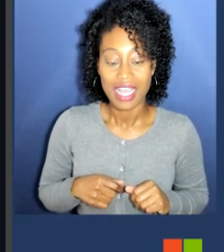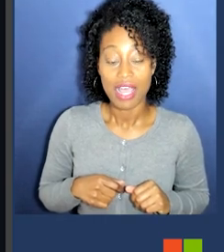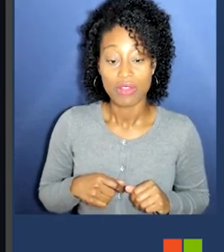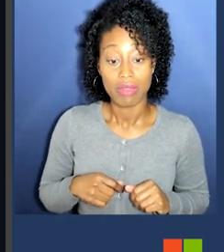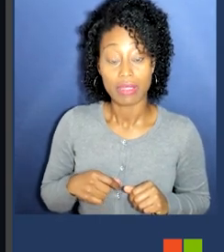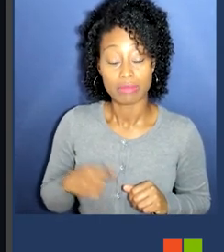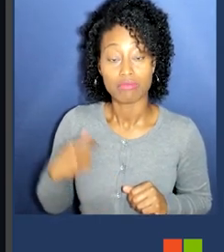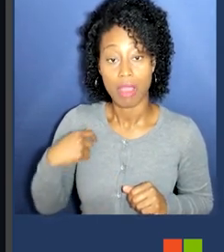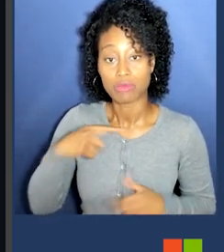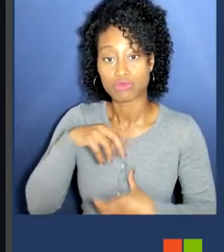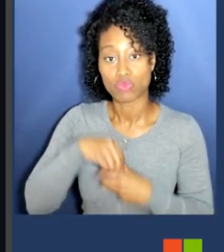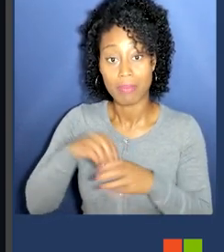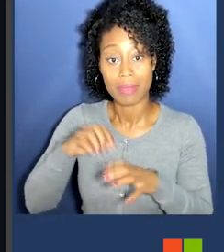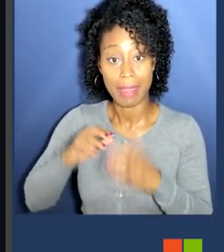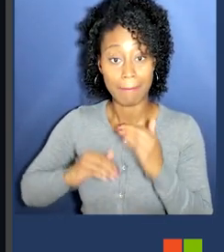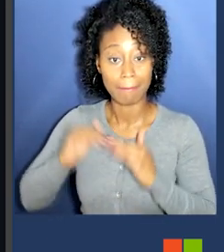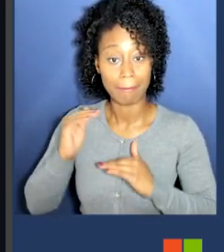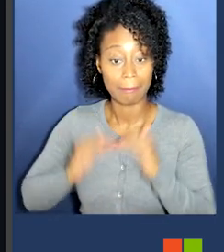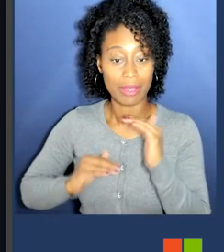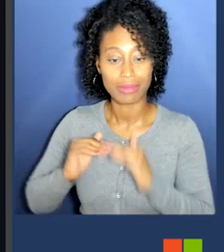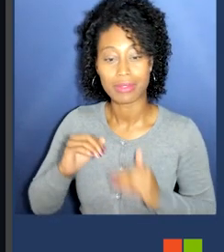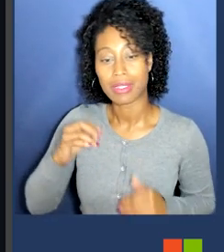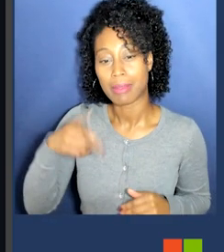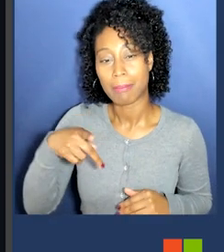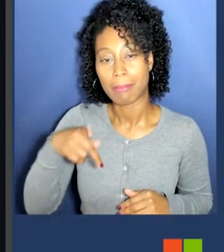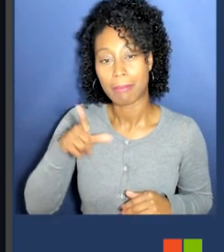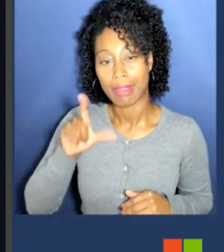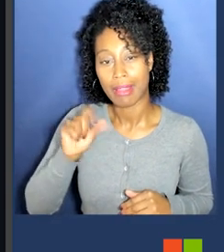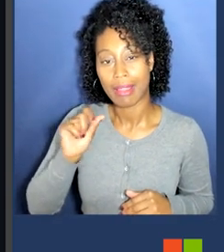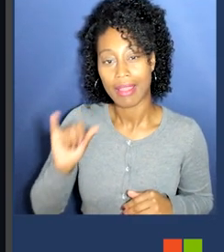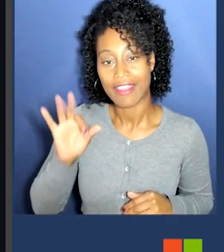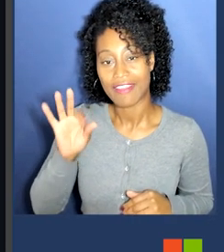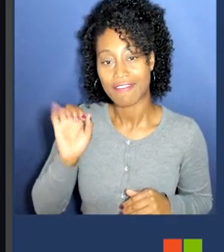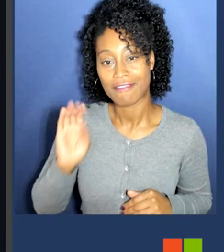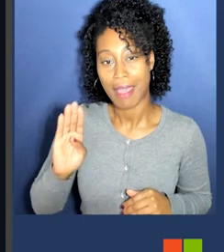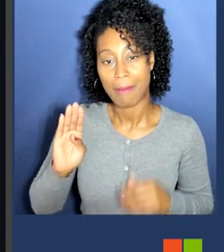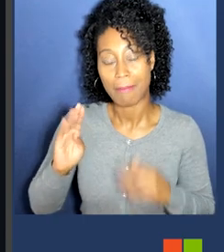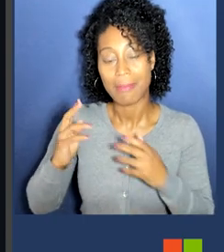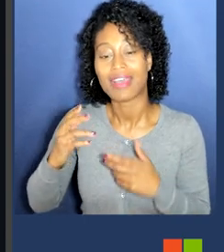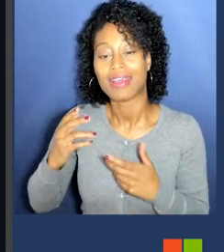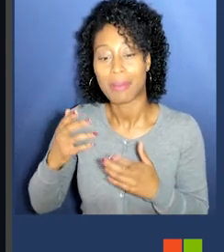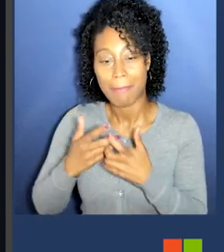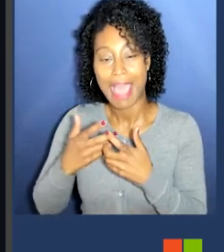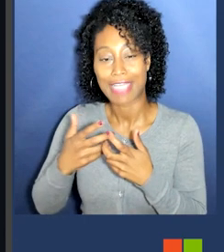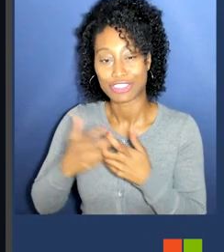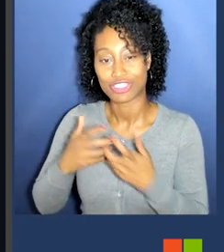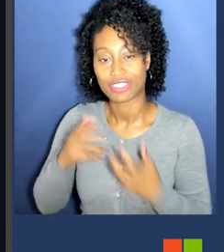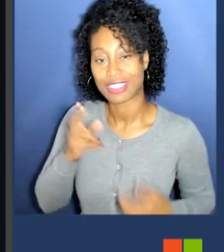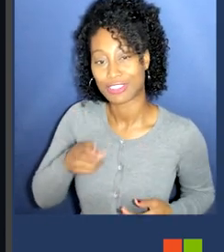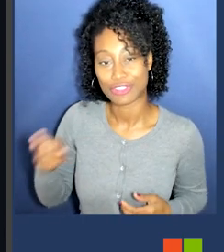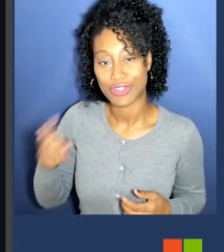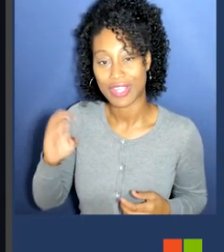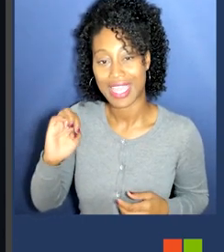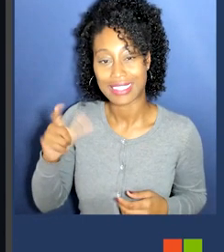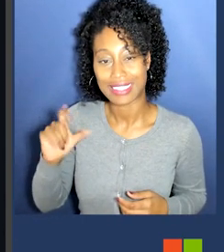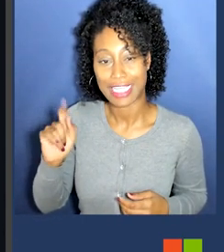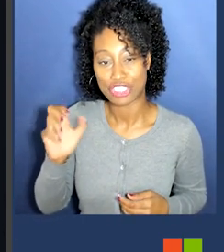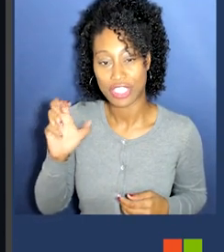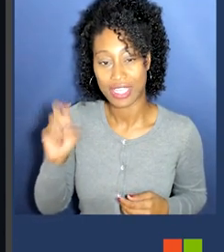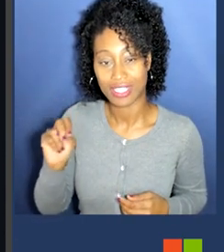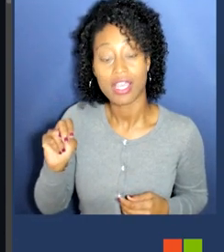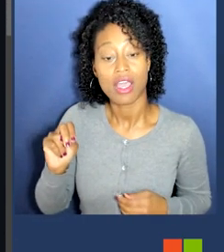built, PlayFab Match History Extension. This is on GitHub. Everyone can check it out. This is an MIT